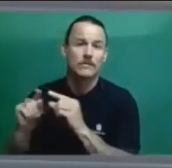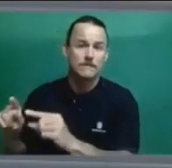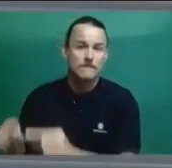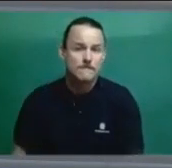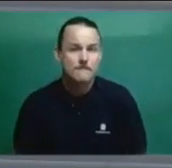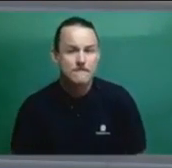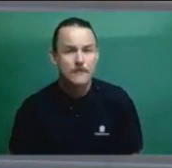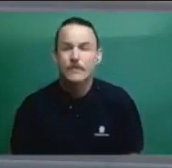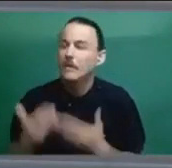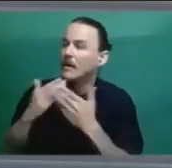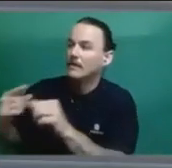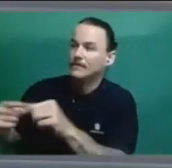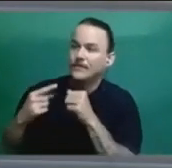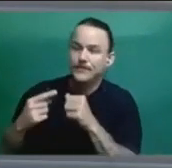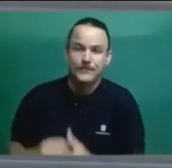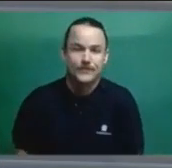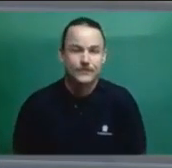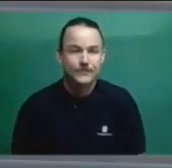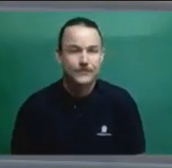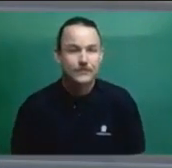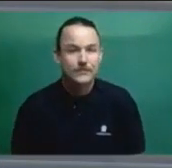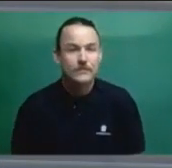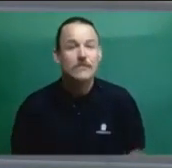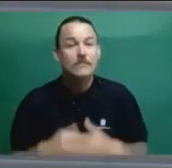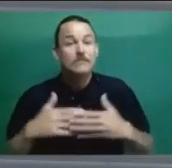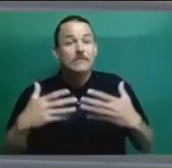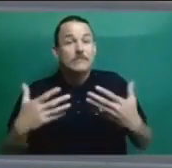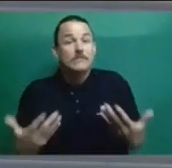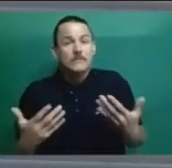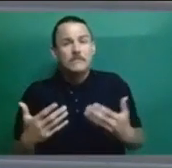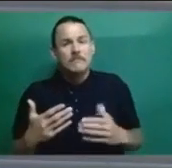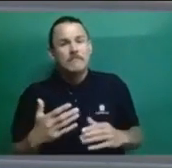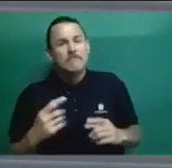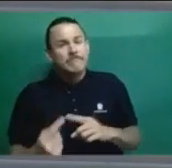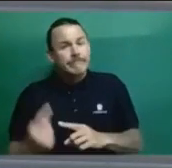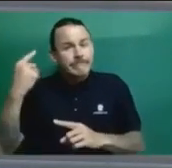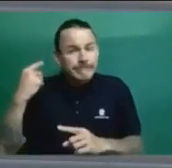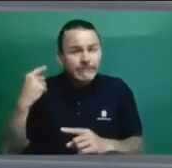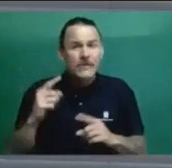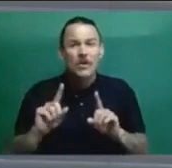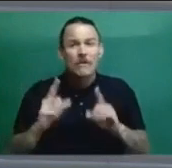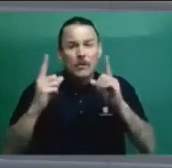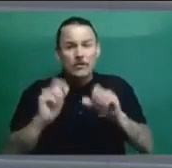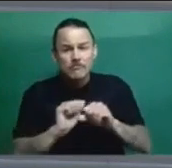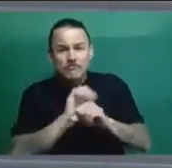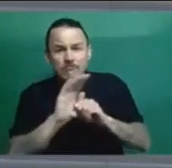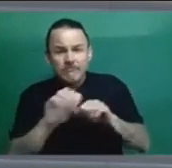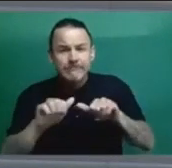On to another topic. Early on in the pandemic response, there was much talk about military involvement and